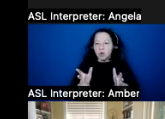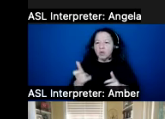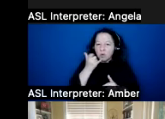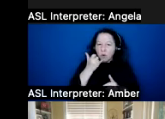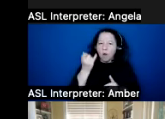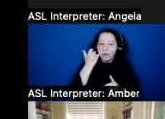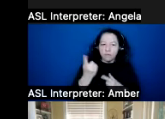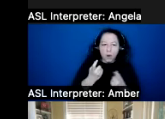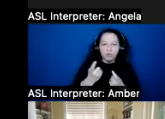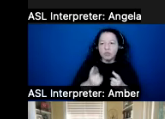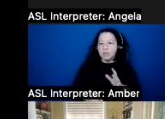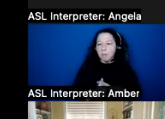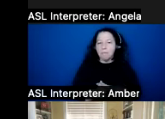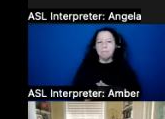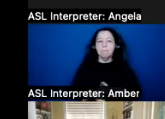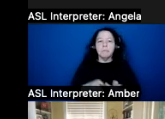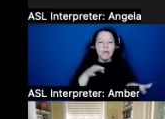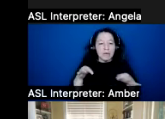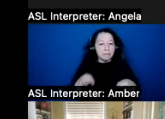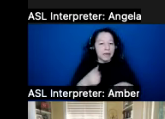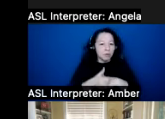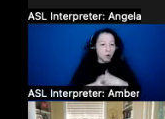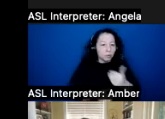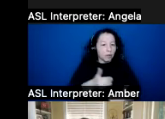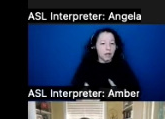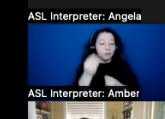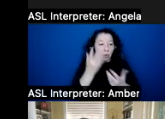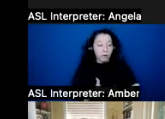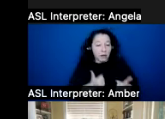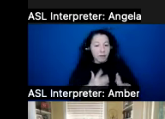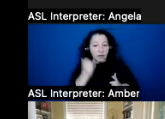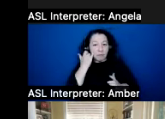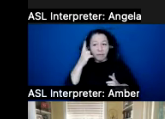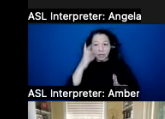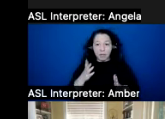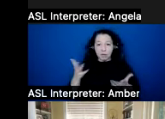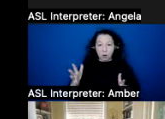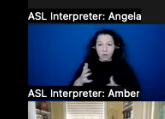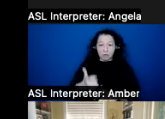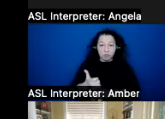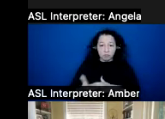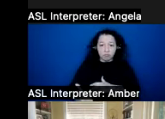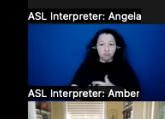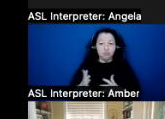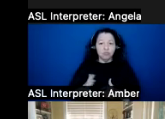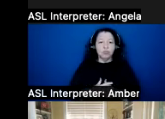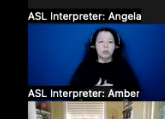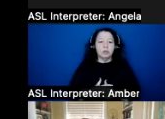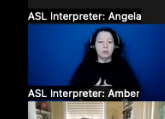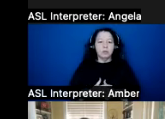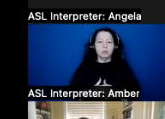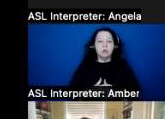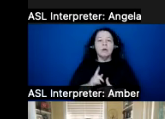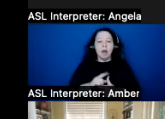the charging process, notify a victim when suspect has been charged. Oh, wait, hold on. These are, and then when law